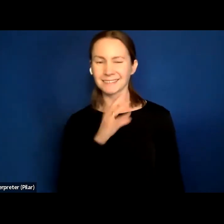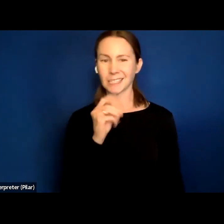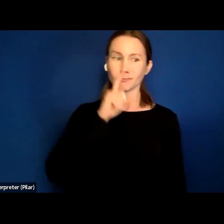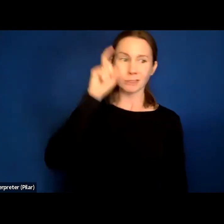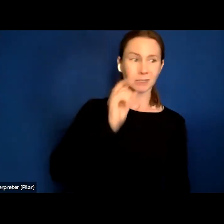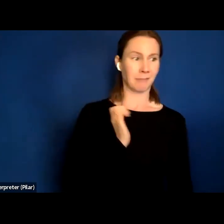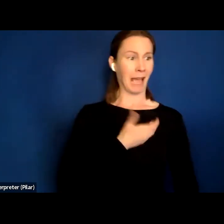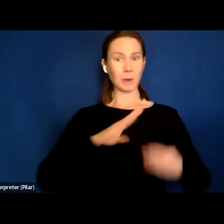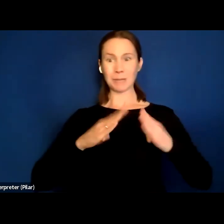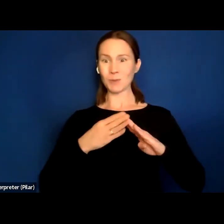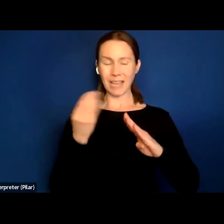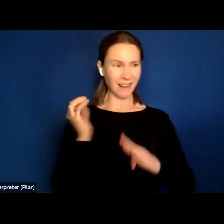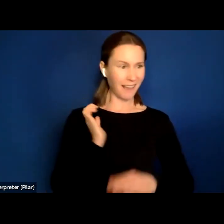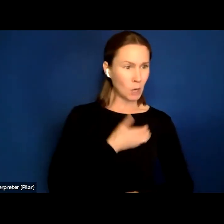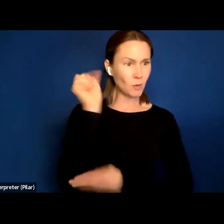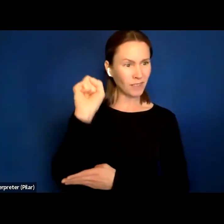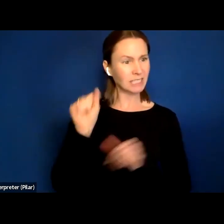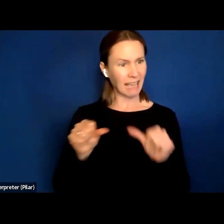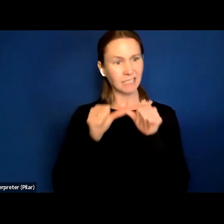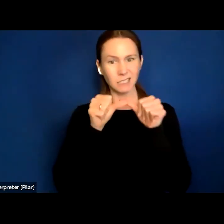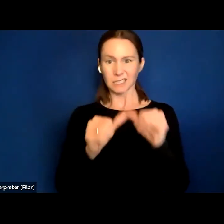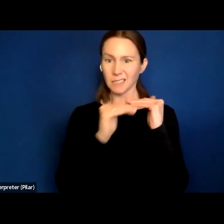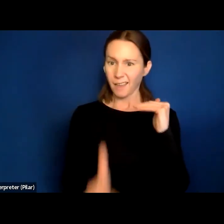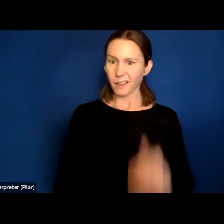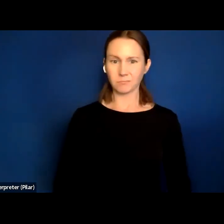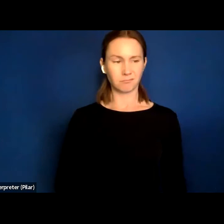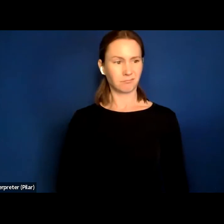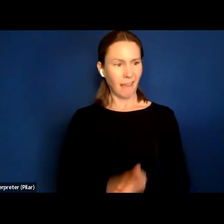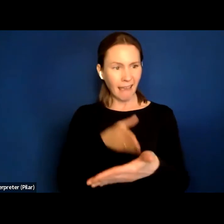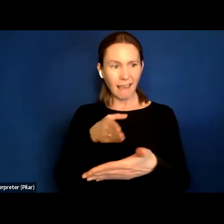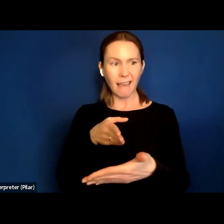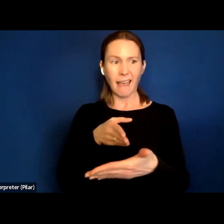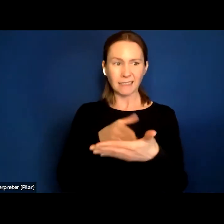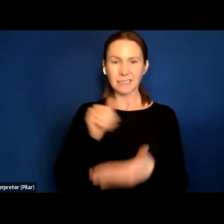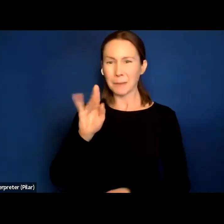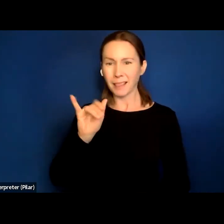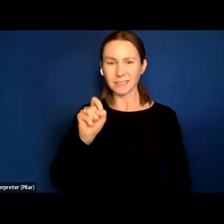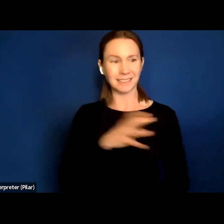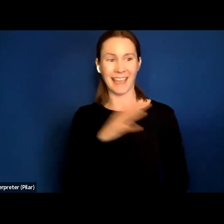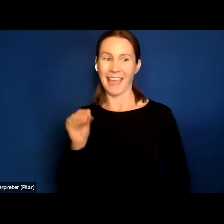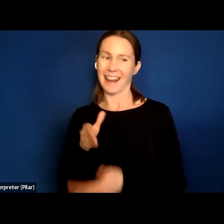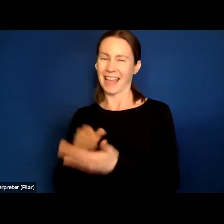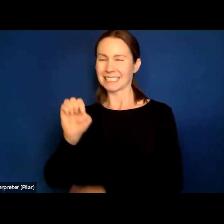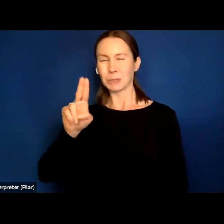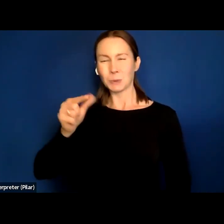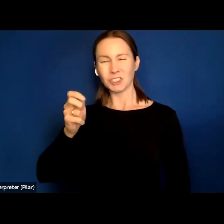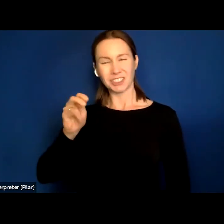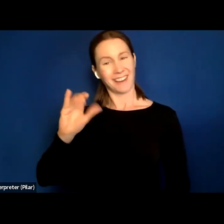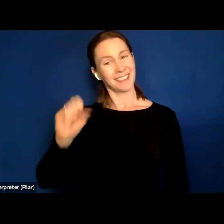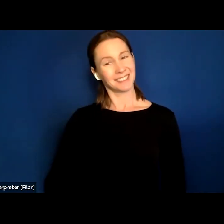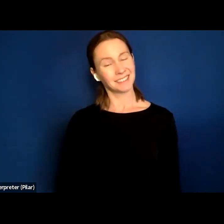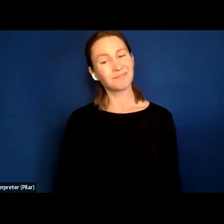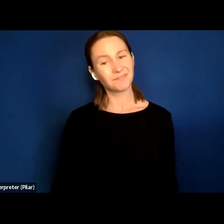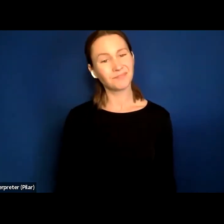give are sustainable, are anti-ableist, and are also anti-eugenics. So